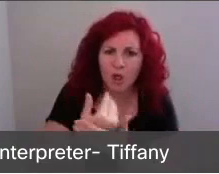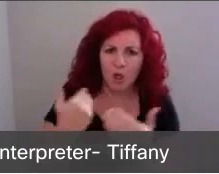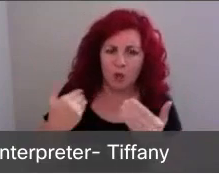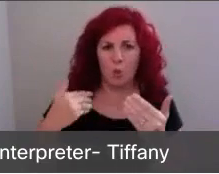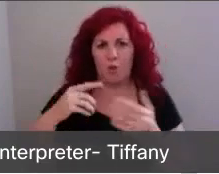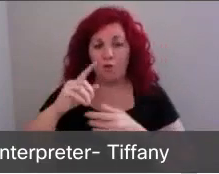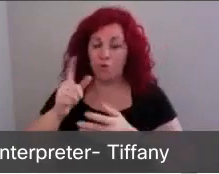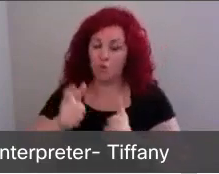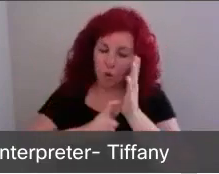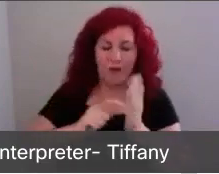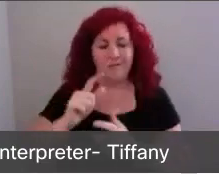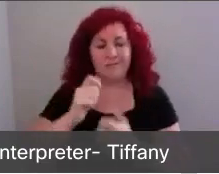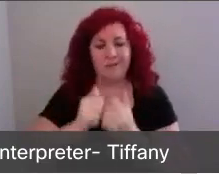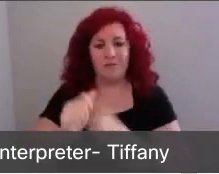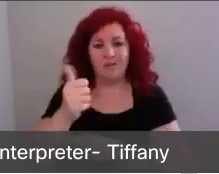10 years.